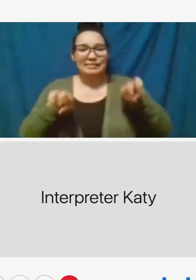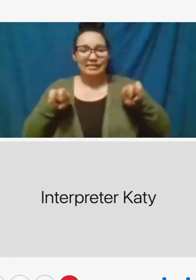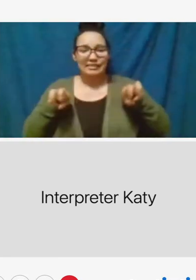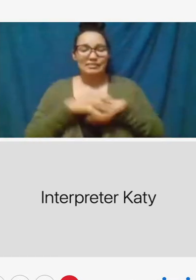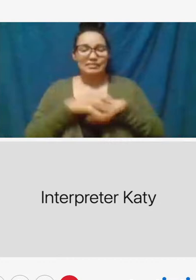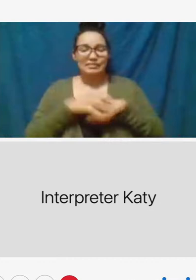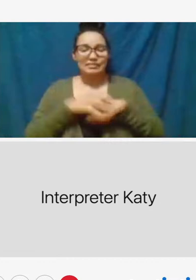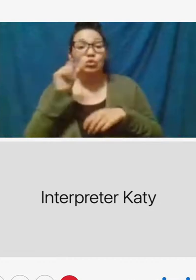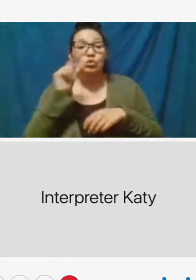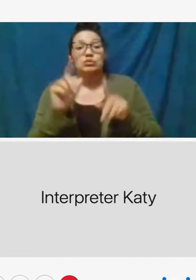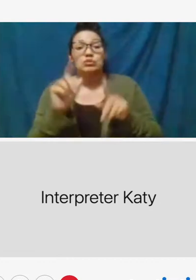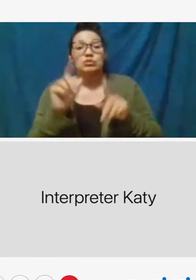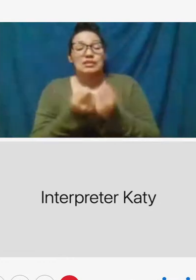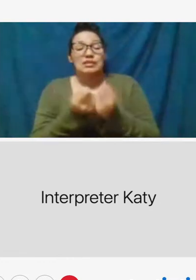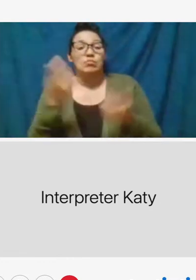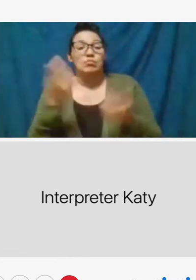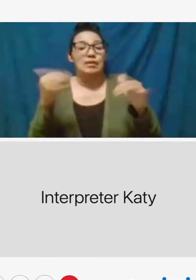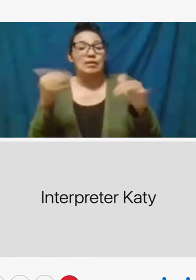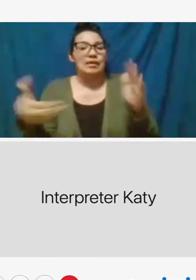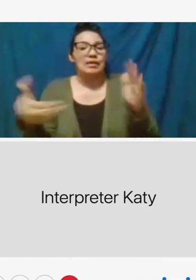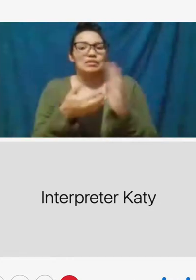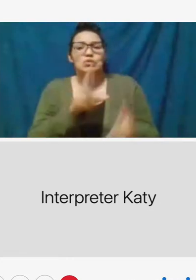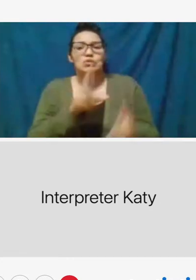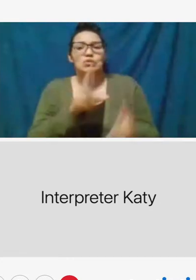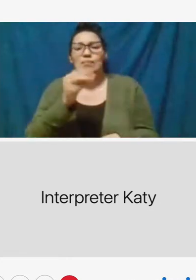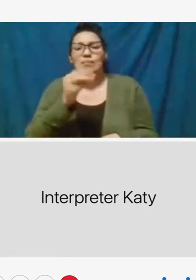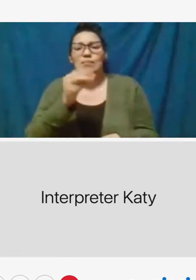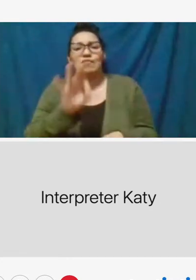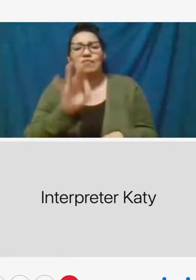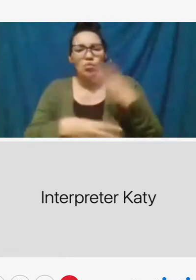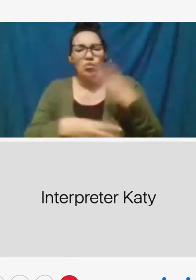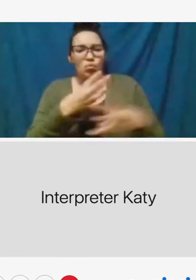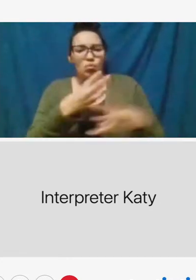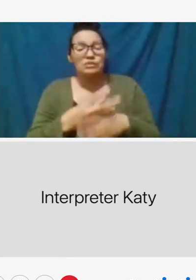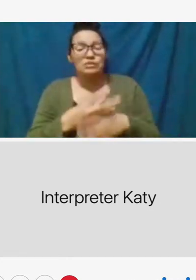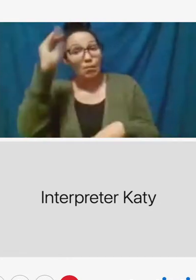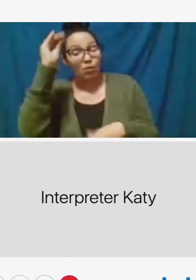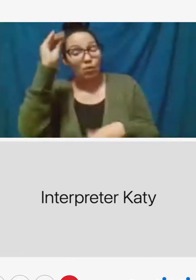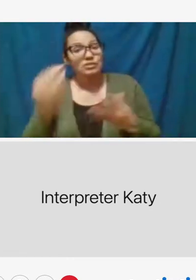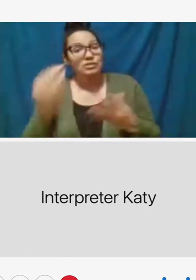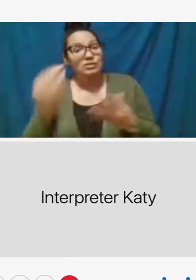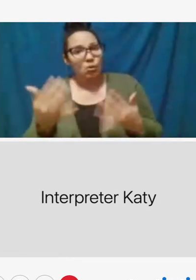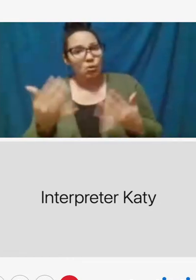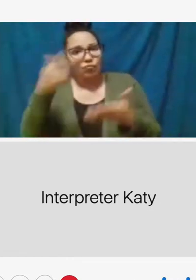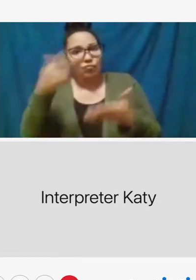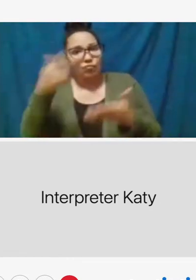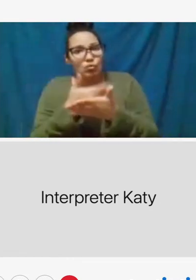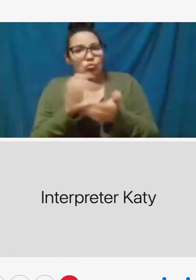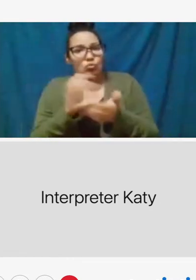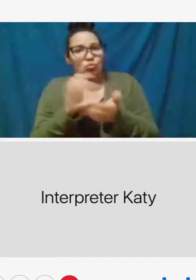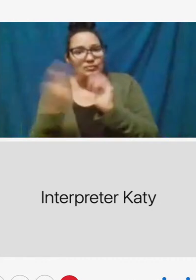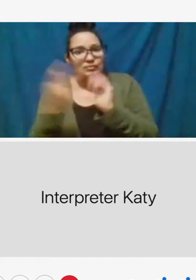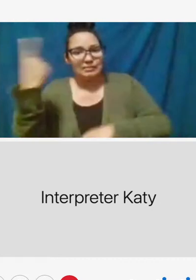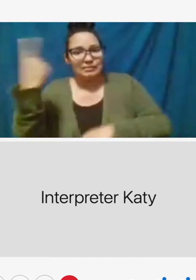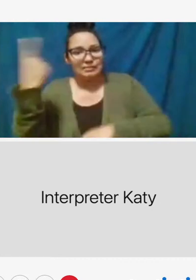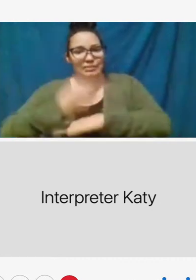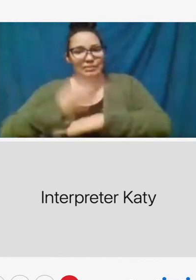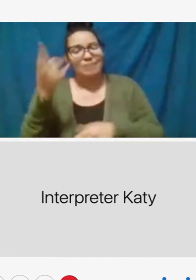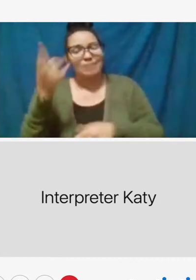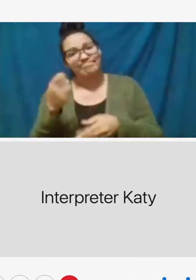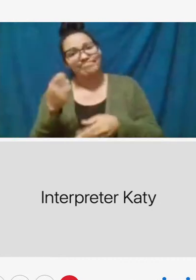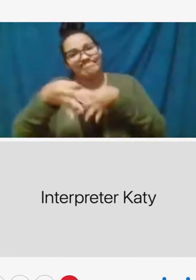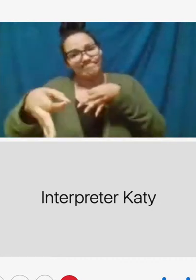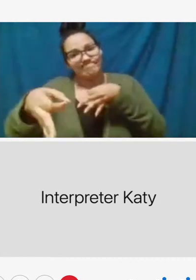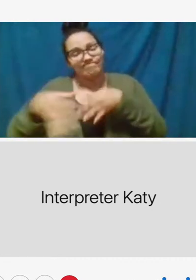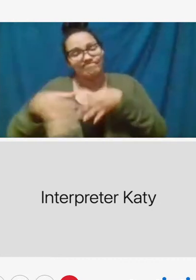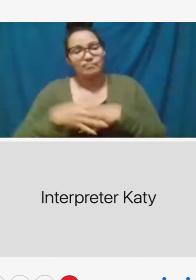world tonight and our boys are awaiting new due dates due to postponement our wrestling program has been